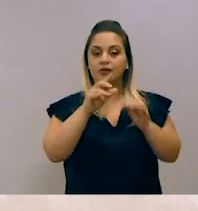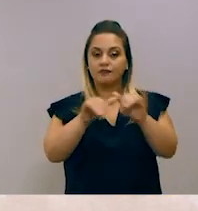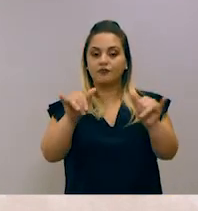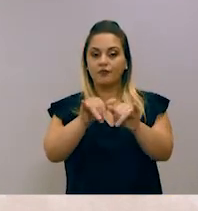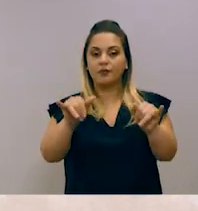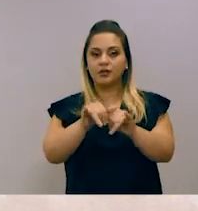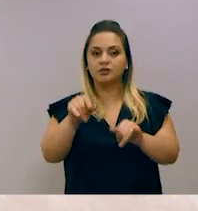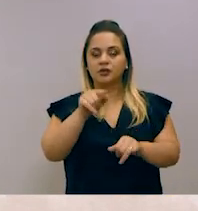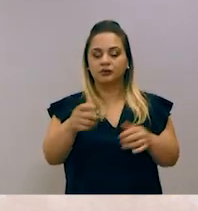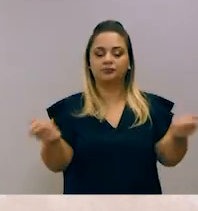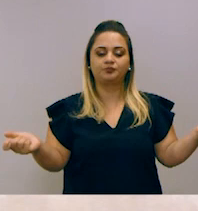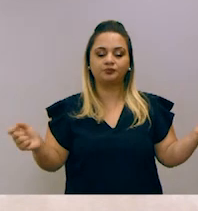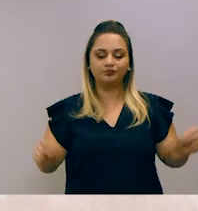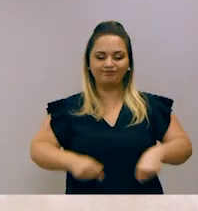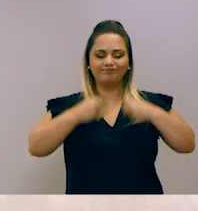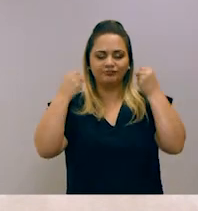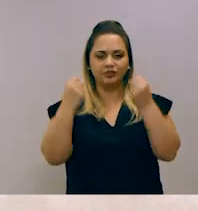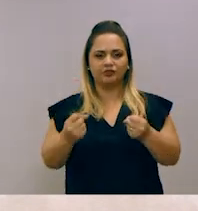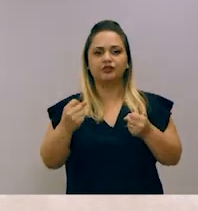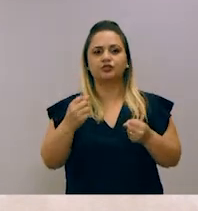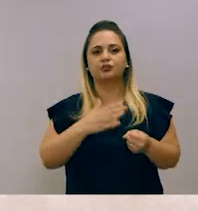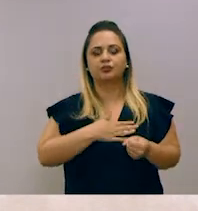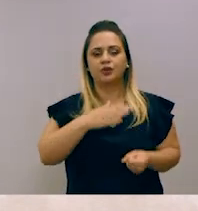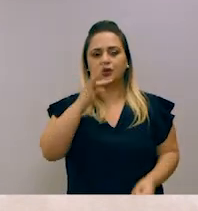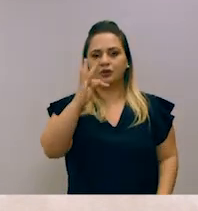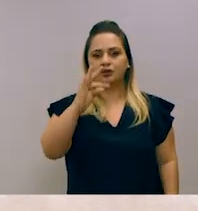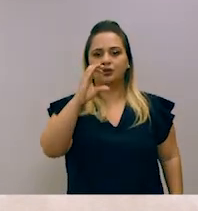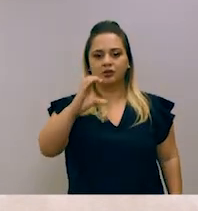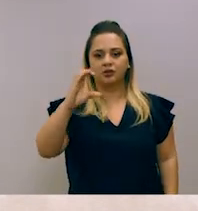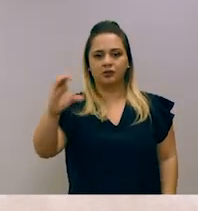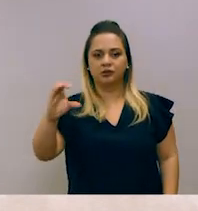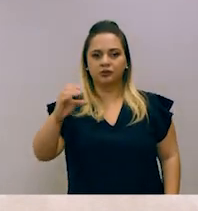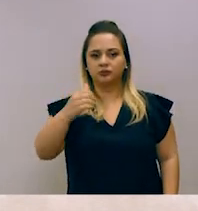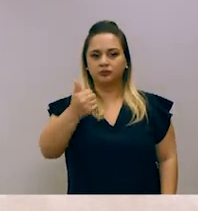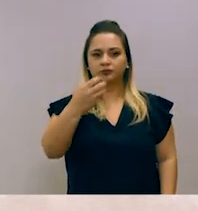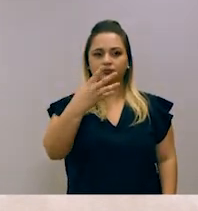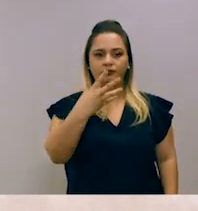this information is, I mentioned in my